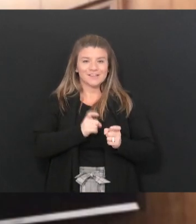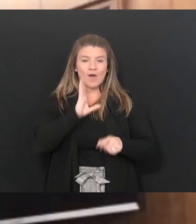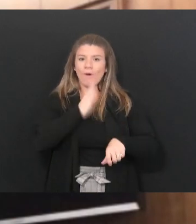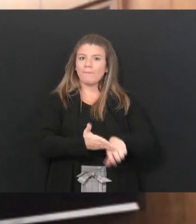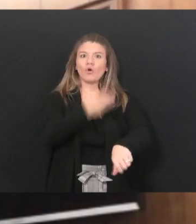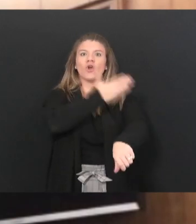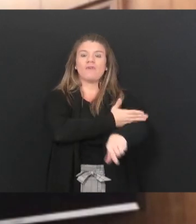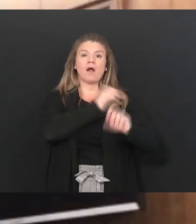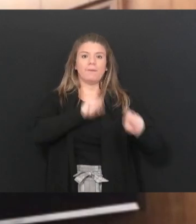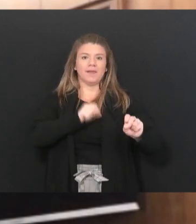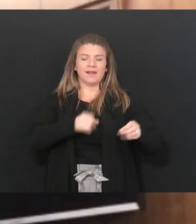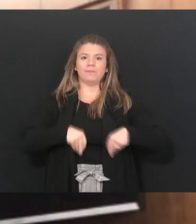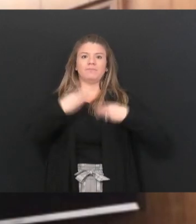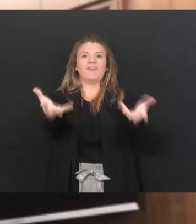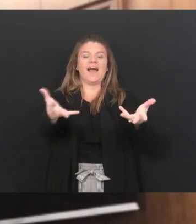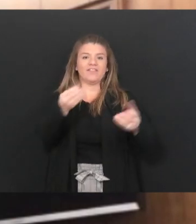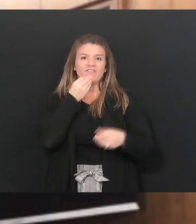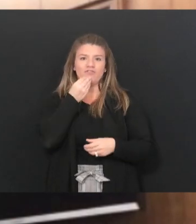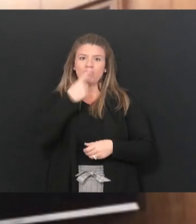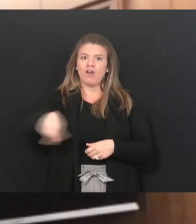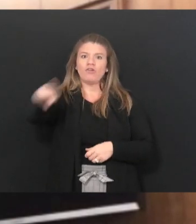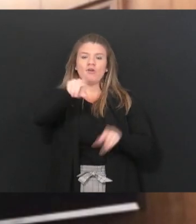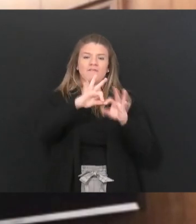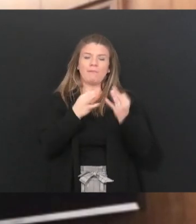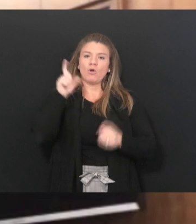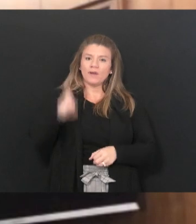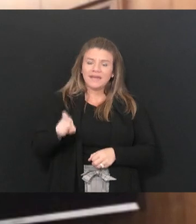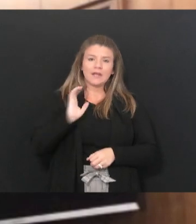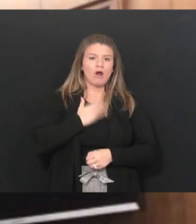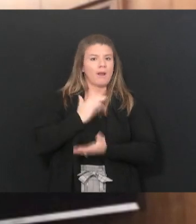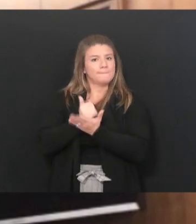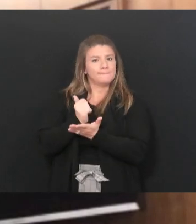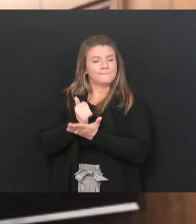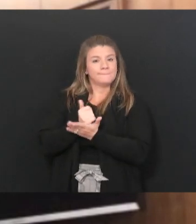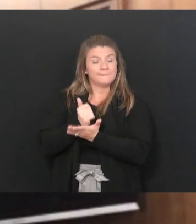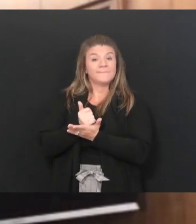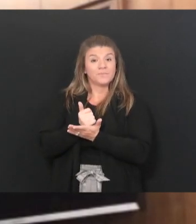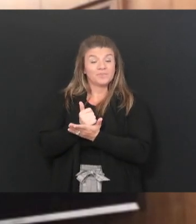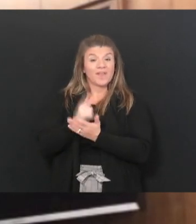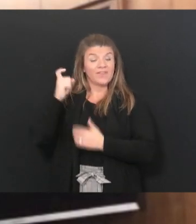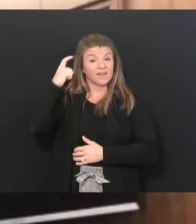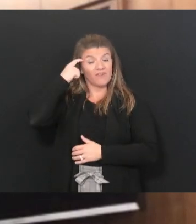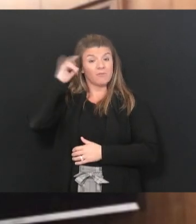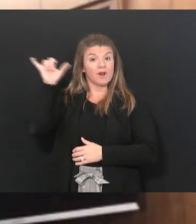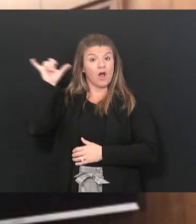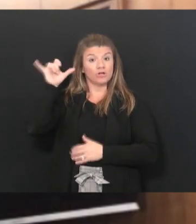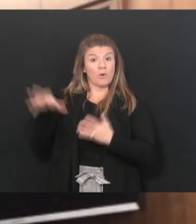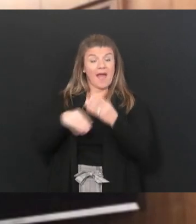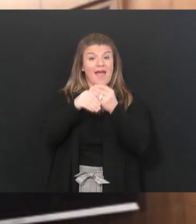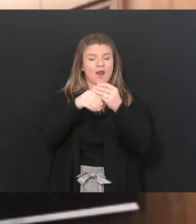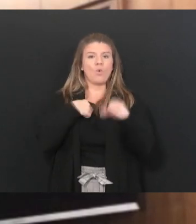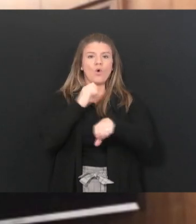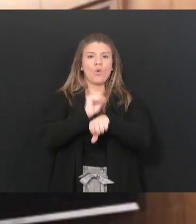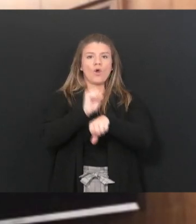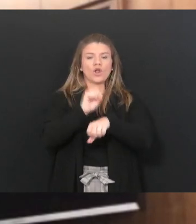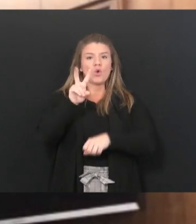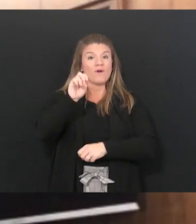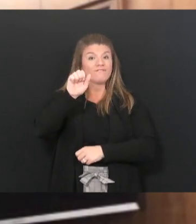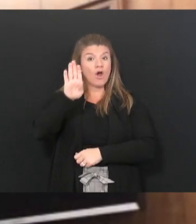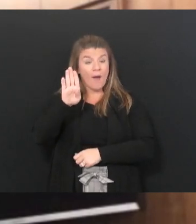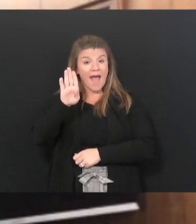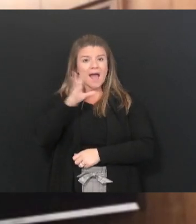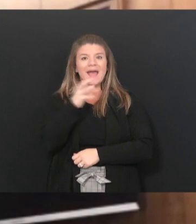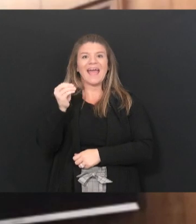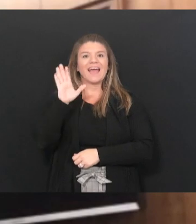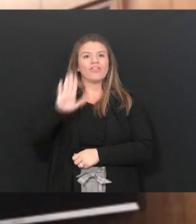our capacity to serve those families that need our assistance. And at the direction of the governor, we're working with VOAD as well as the